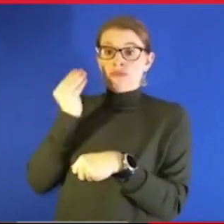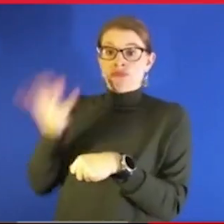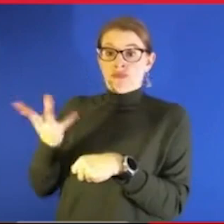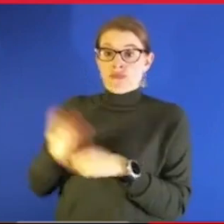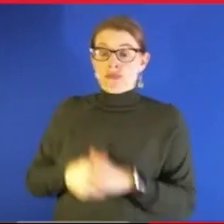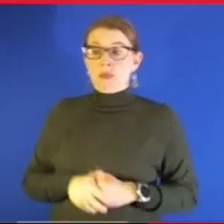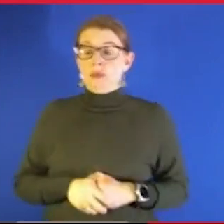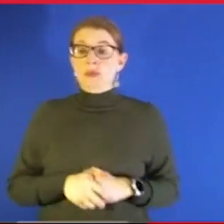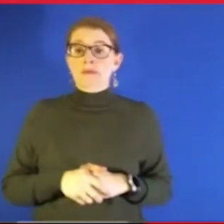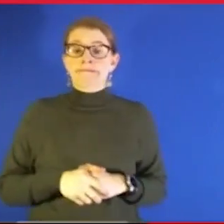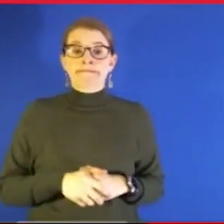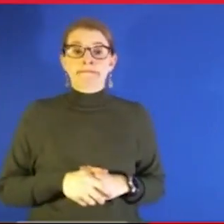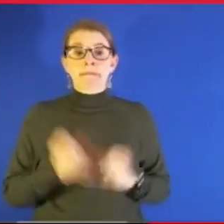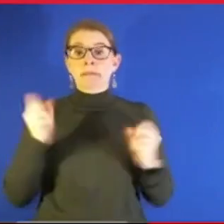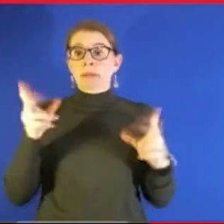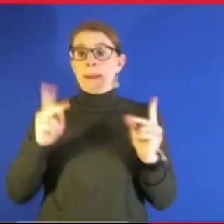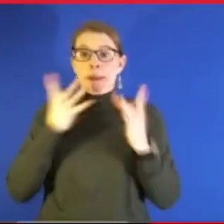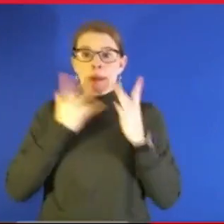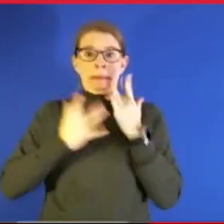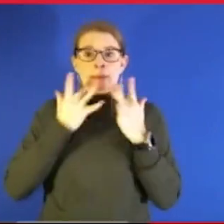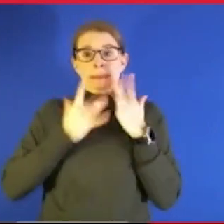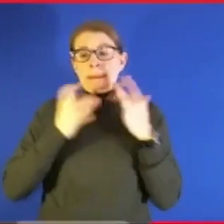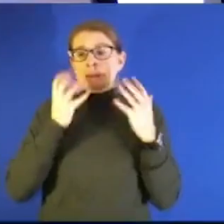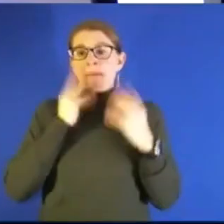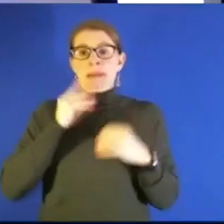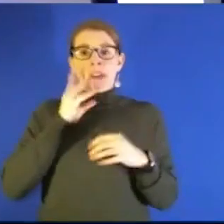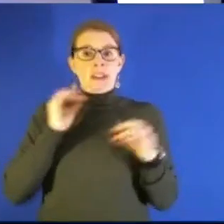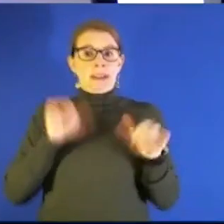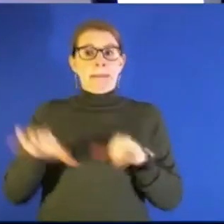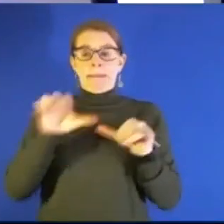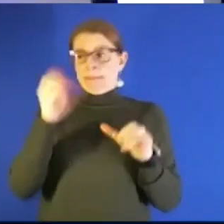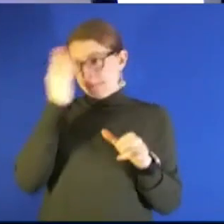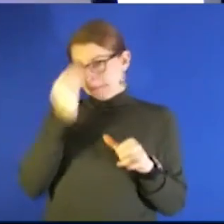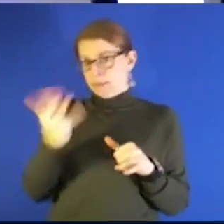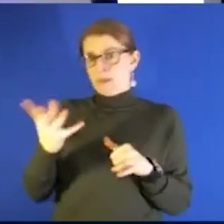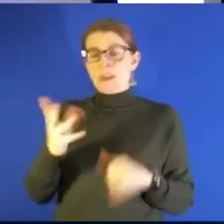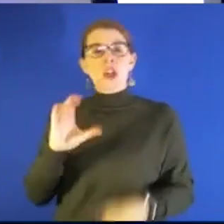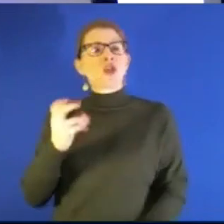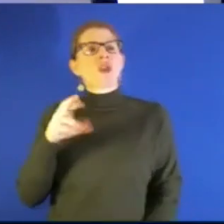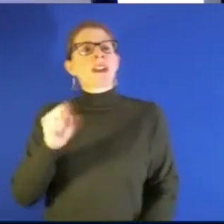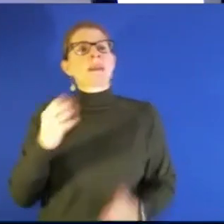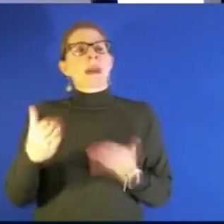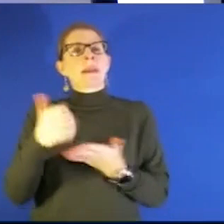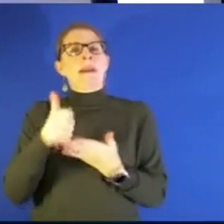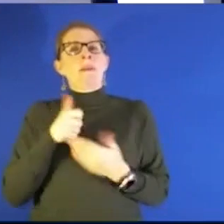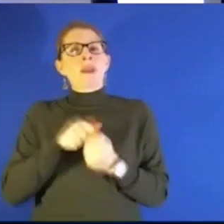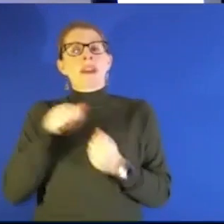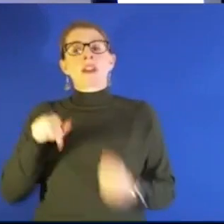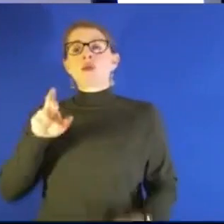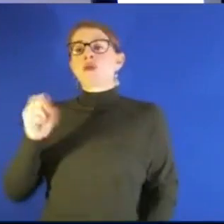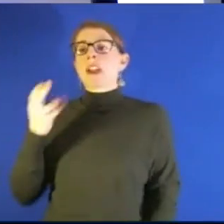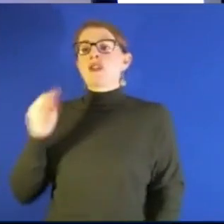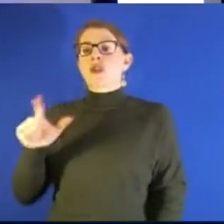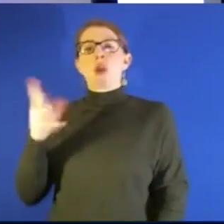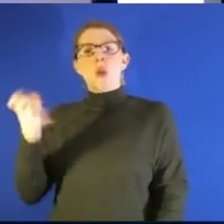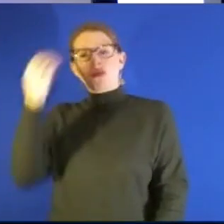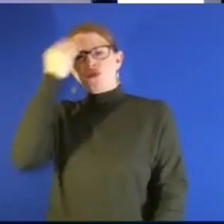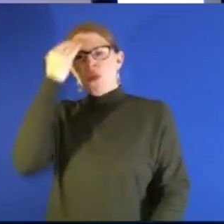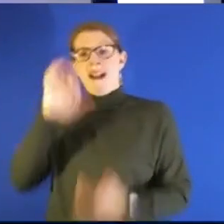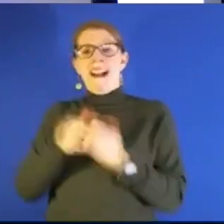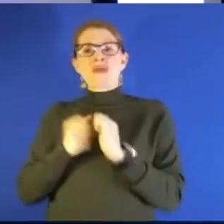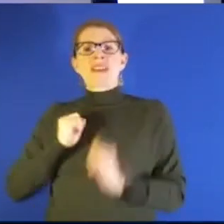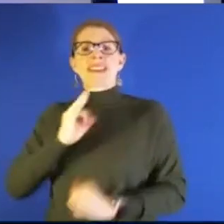by all that we've been talking about this morning. Hey, Chris, maybe you could help us out with this one, because Rachel wants to know how staff are